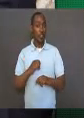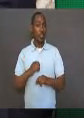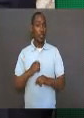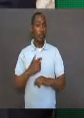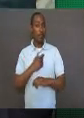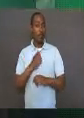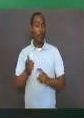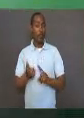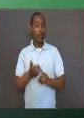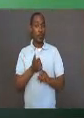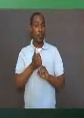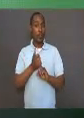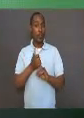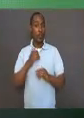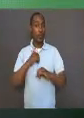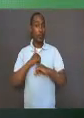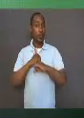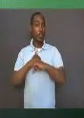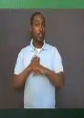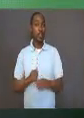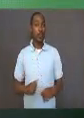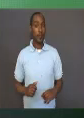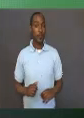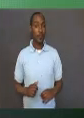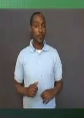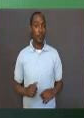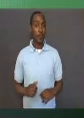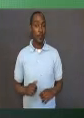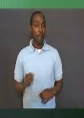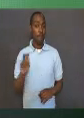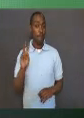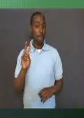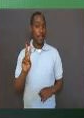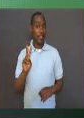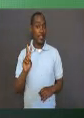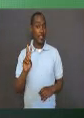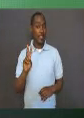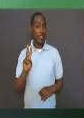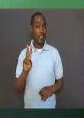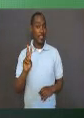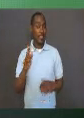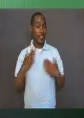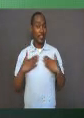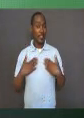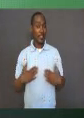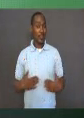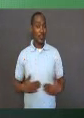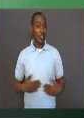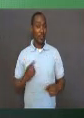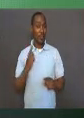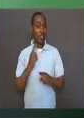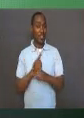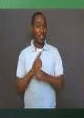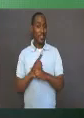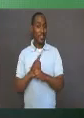protected against, but vaccines make sure that your body is